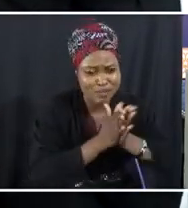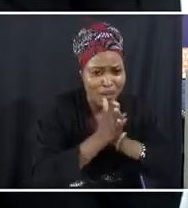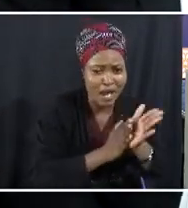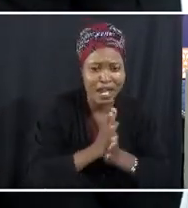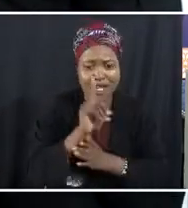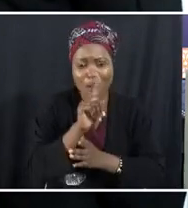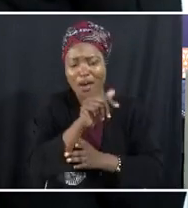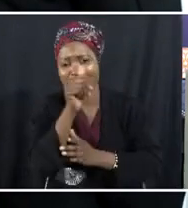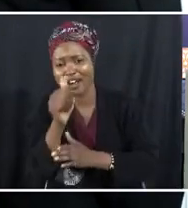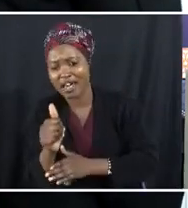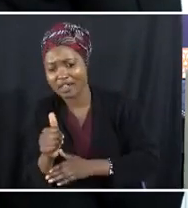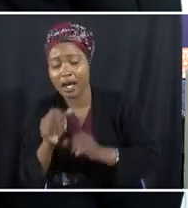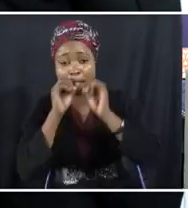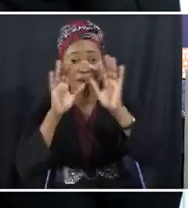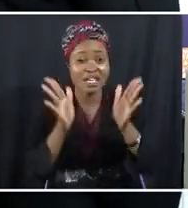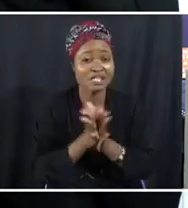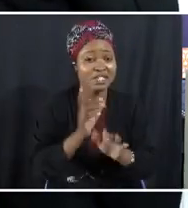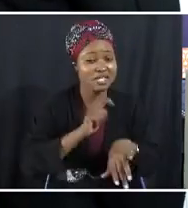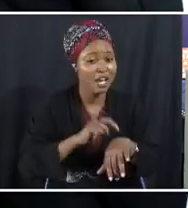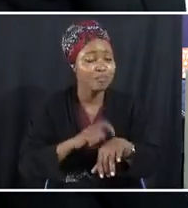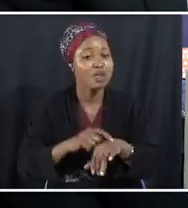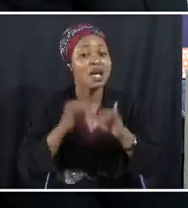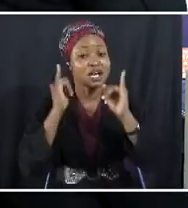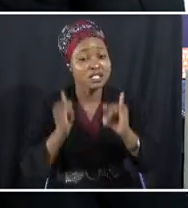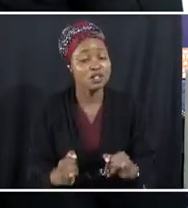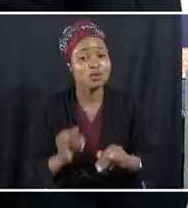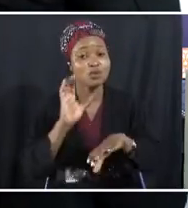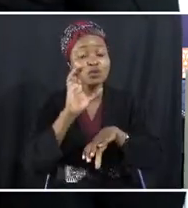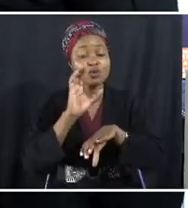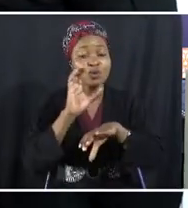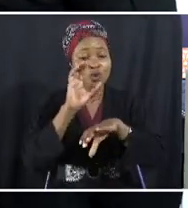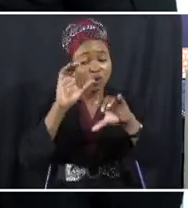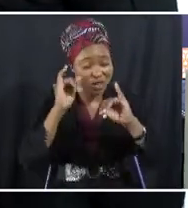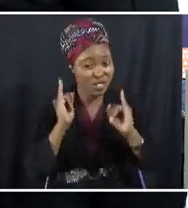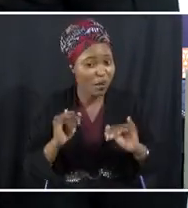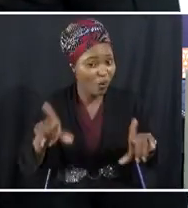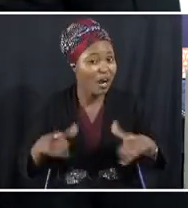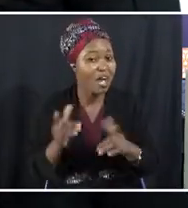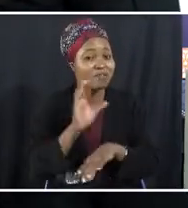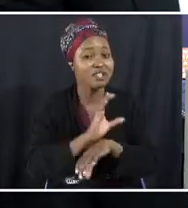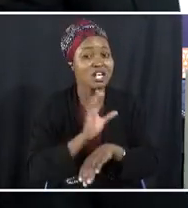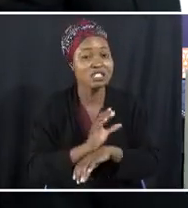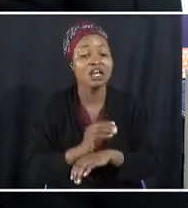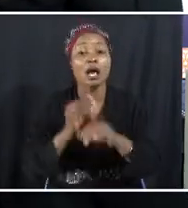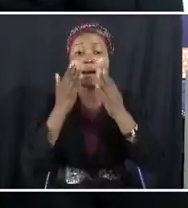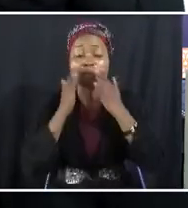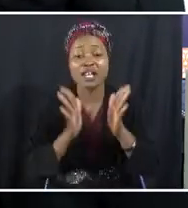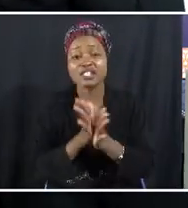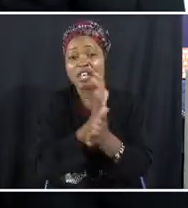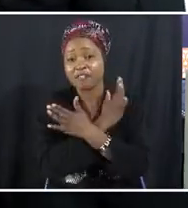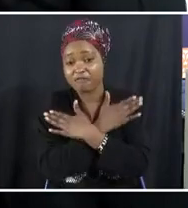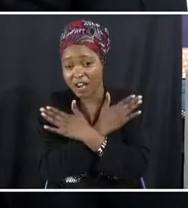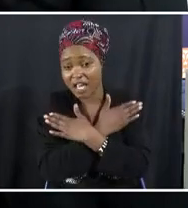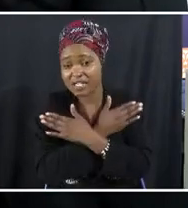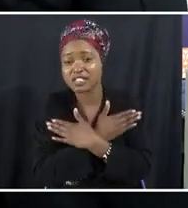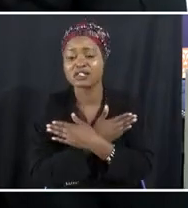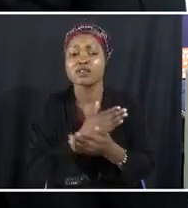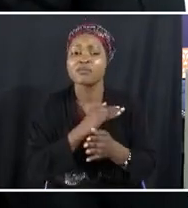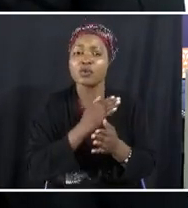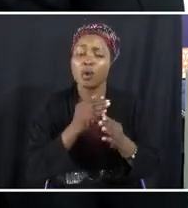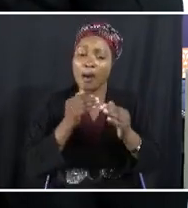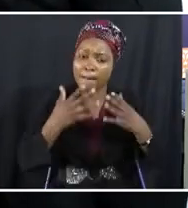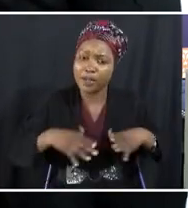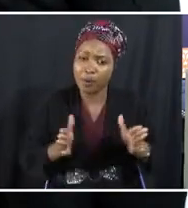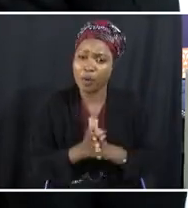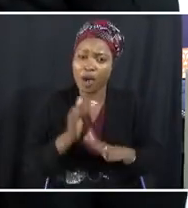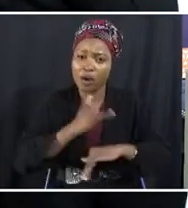one of us. Bless us as a church, Newlife SDA Church. Bless the friends of this church. Bless those who are tuning in from various